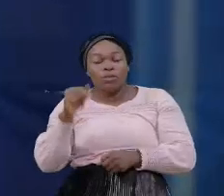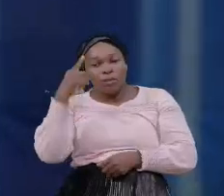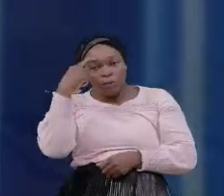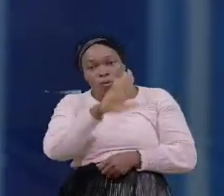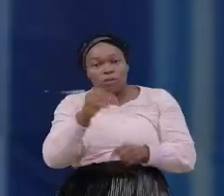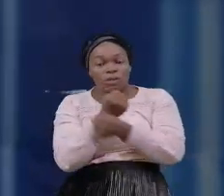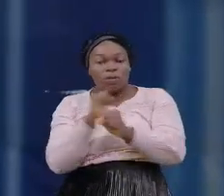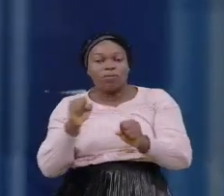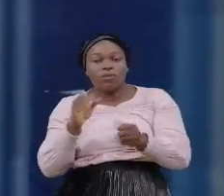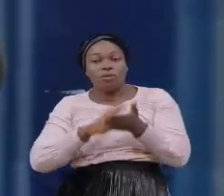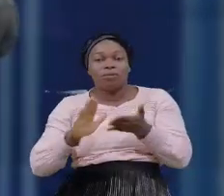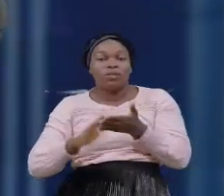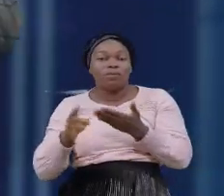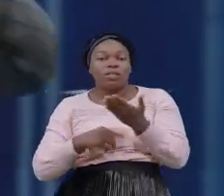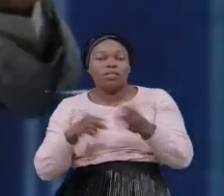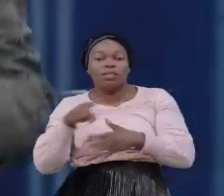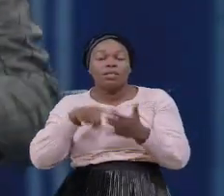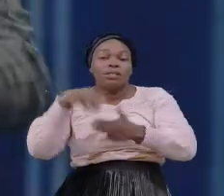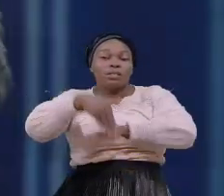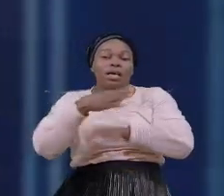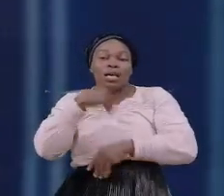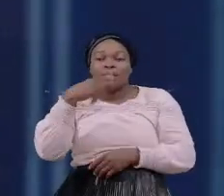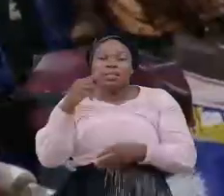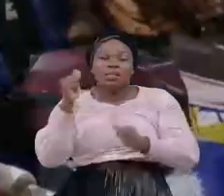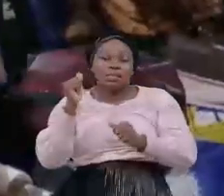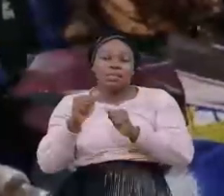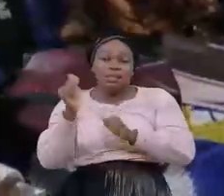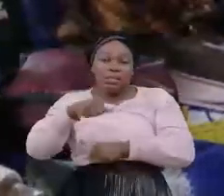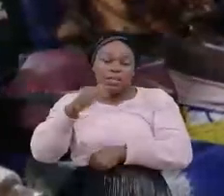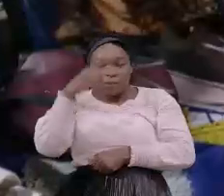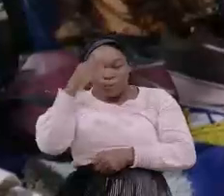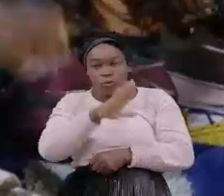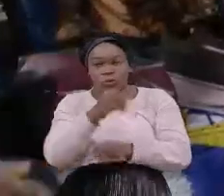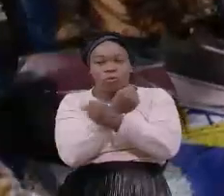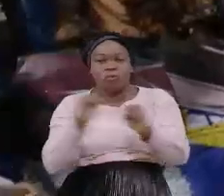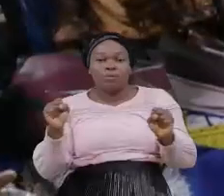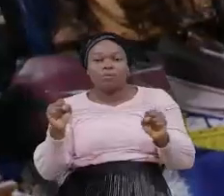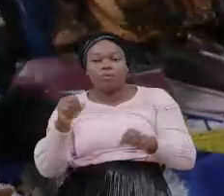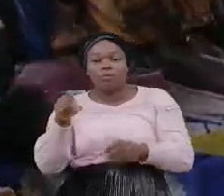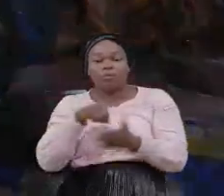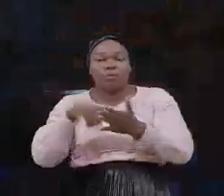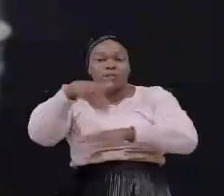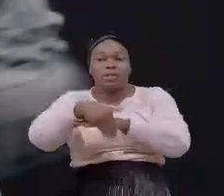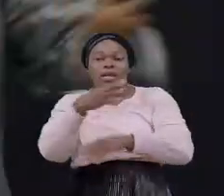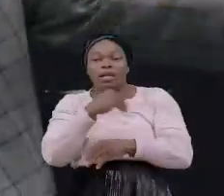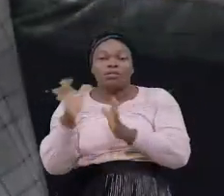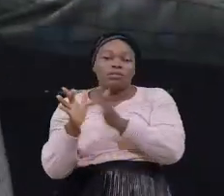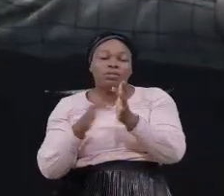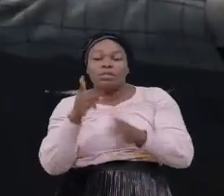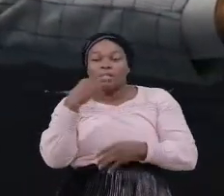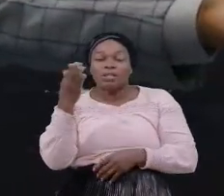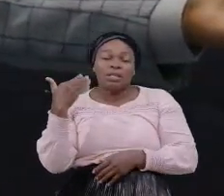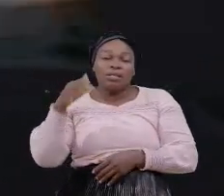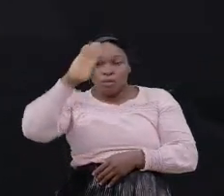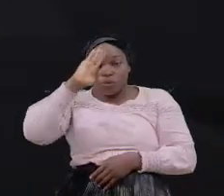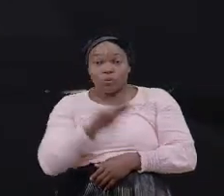tonight. It says yes for your redemption tonight. Jesus said, son, he called him